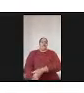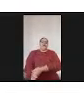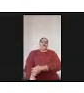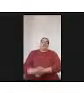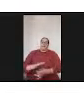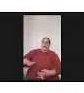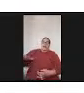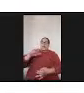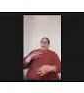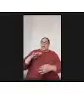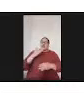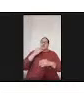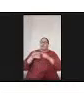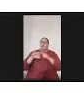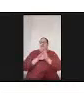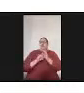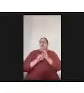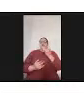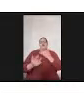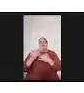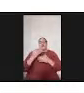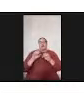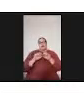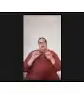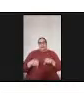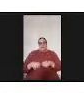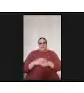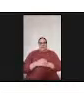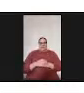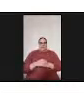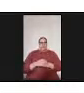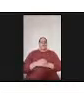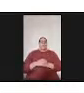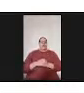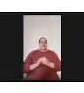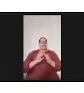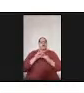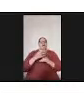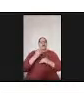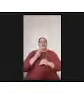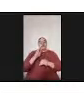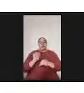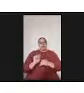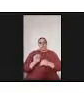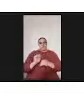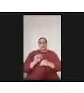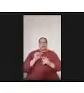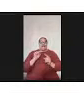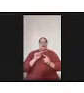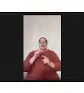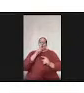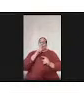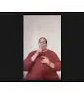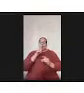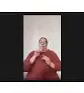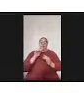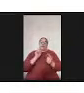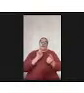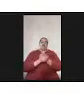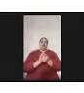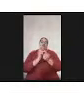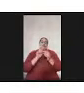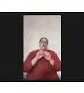by fire detection system. And then you've got the PA, which is a public address system,